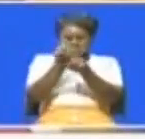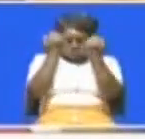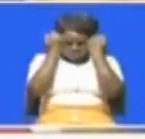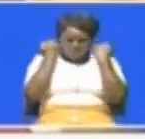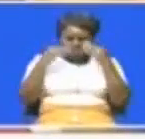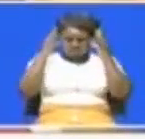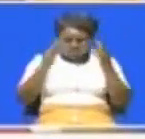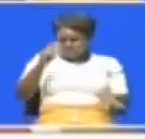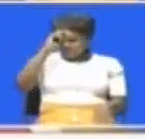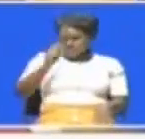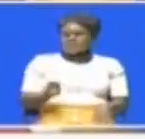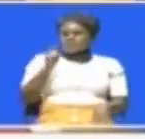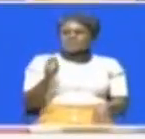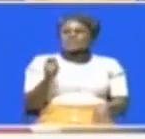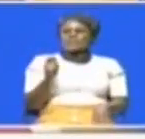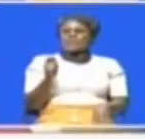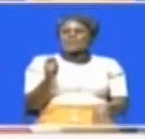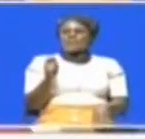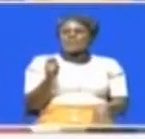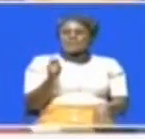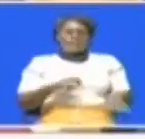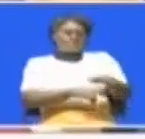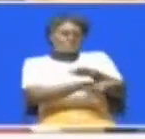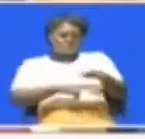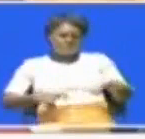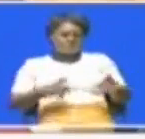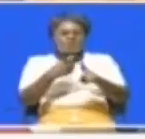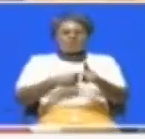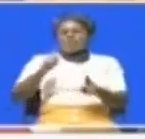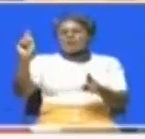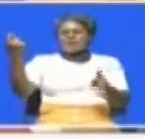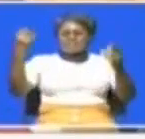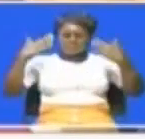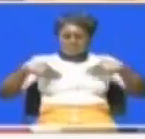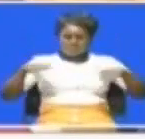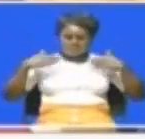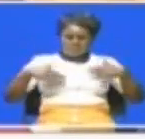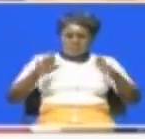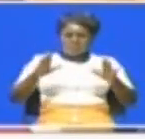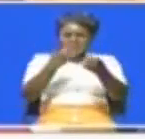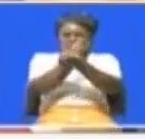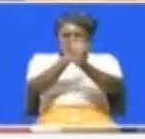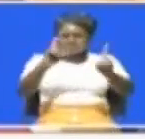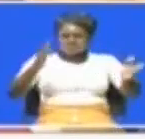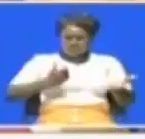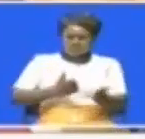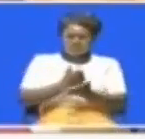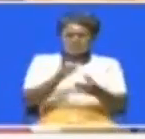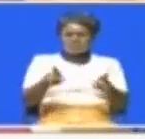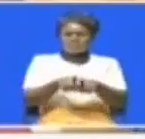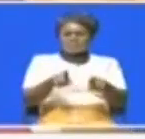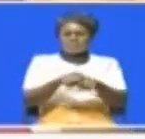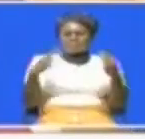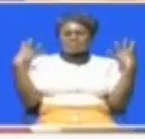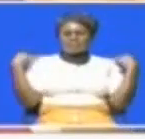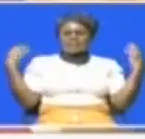did the judgment rob the Kenyan people of their democratic right as exercised on August